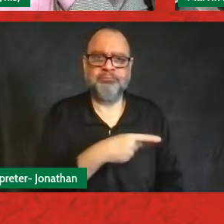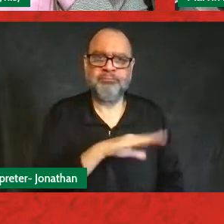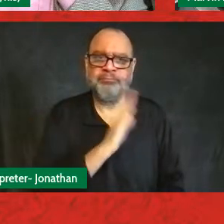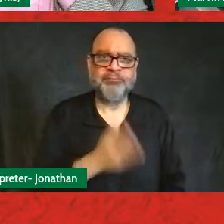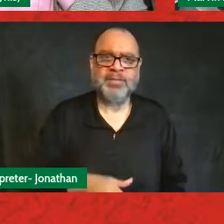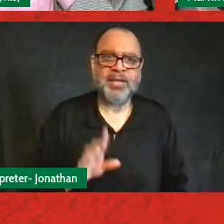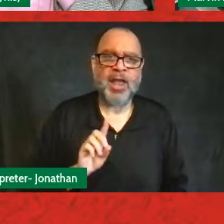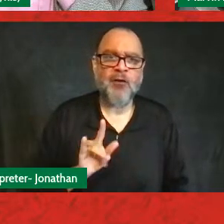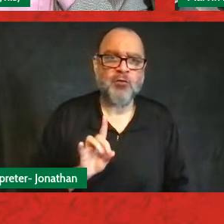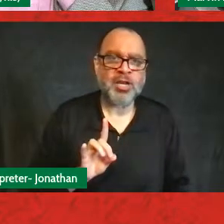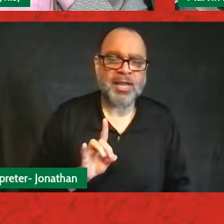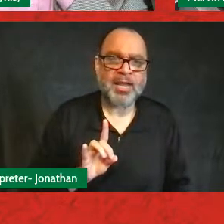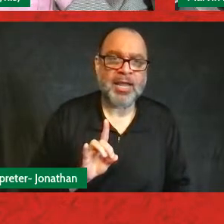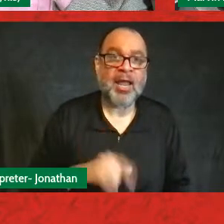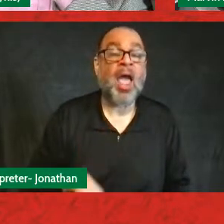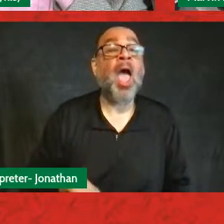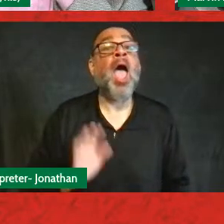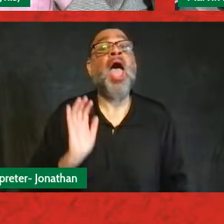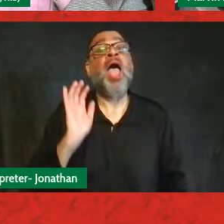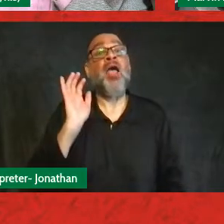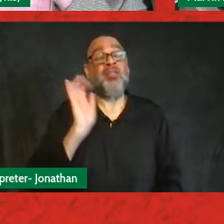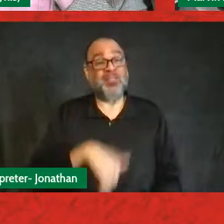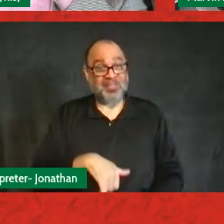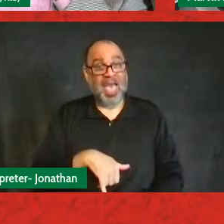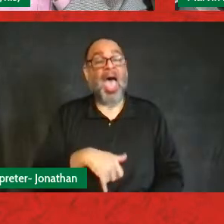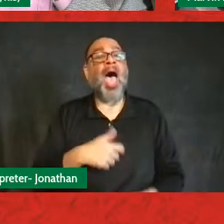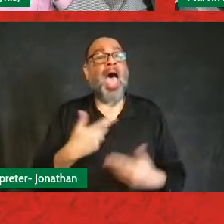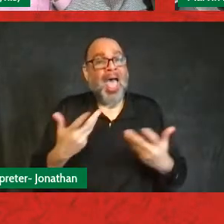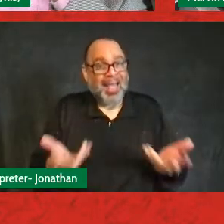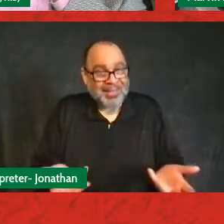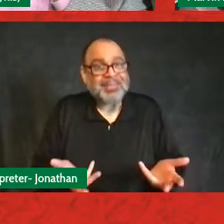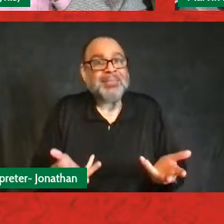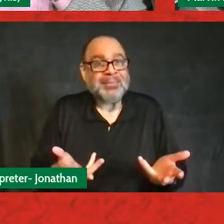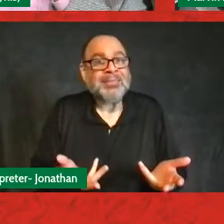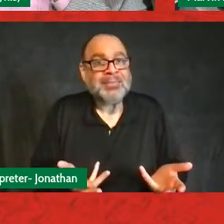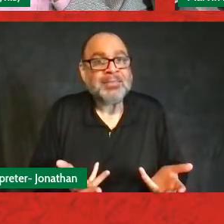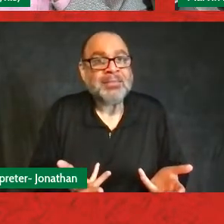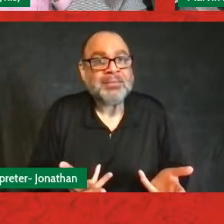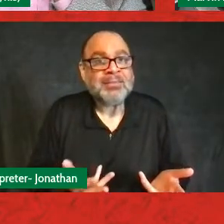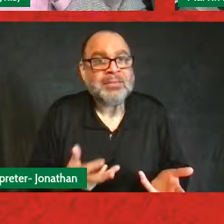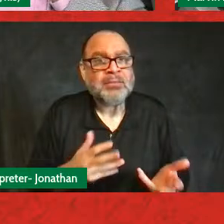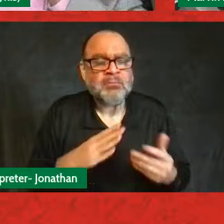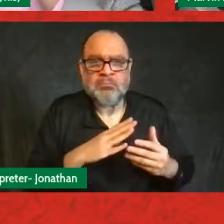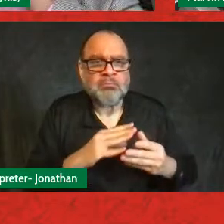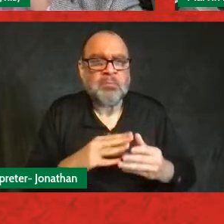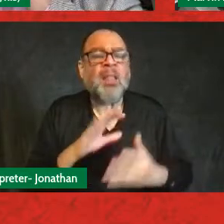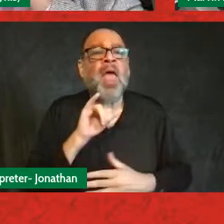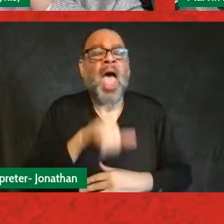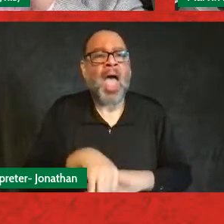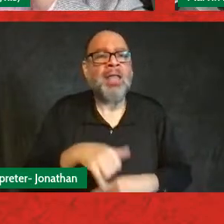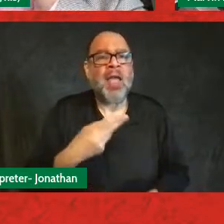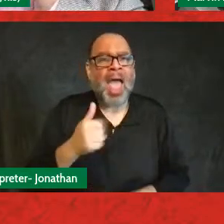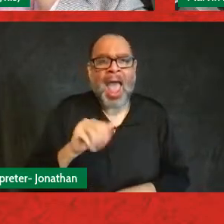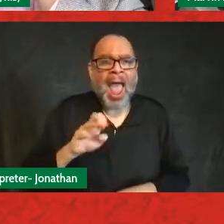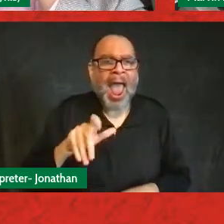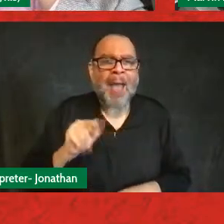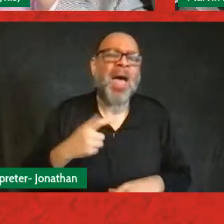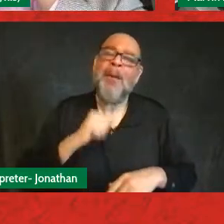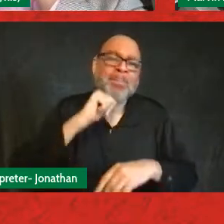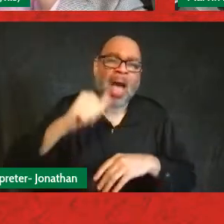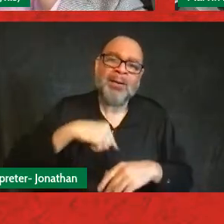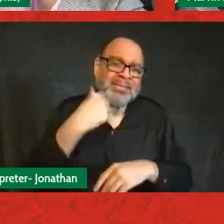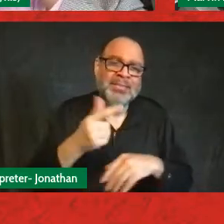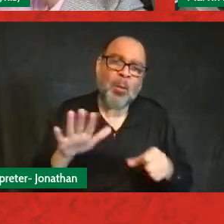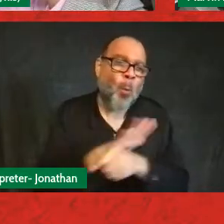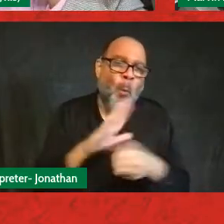performance, Carlisle Brown demonstrates in his play African Company, is the opossum up a gum tree, Hamlet whole thing. Mm-hmm. I'm not going to tell the whole story. I got a whole